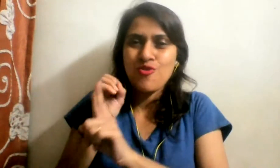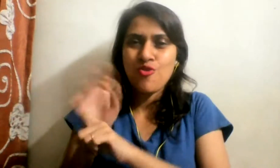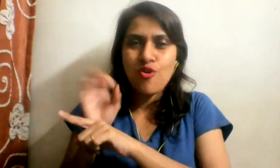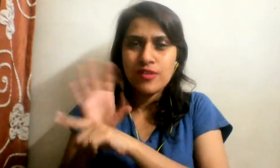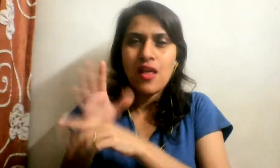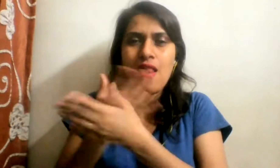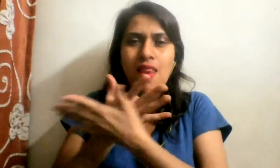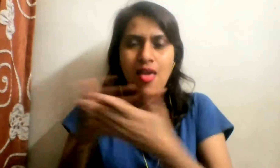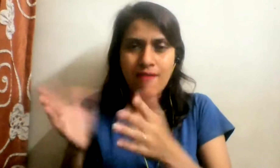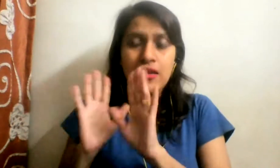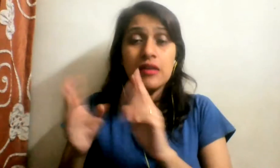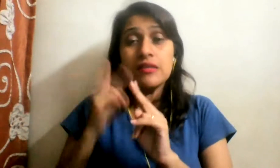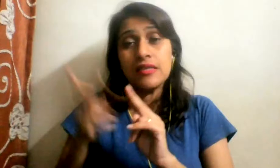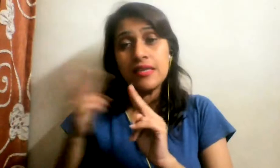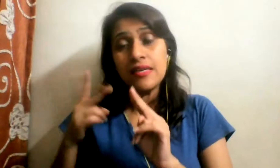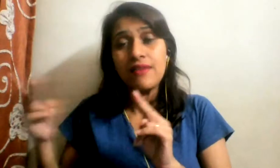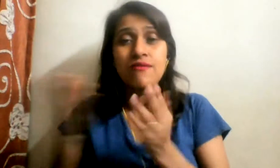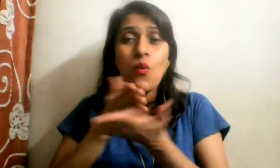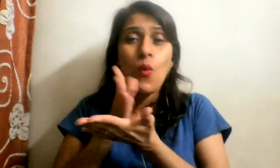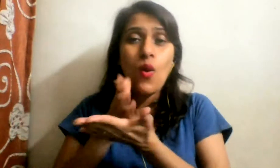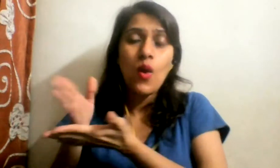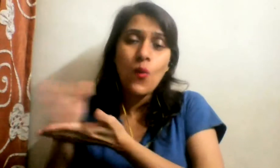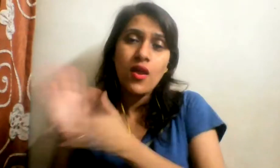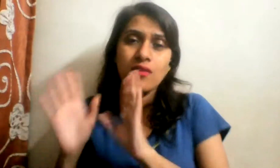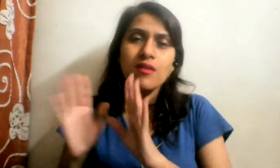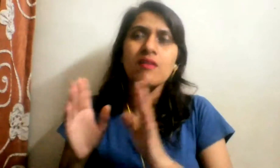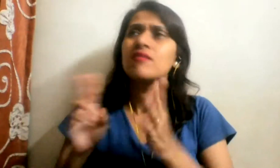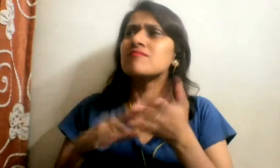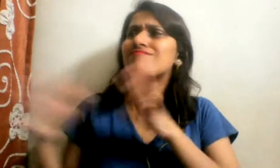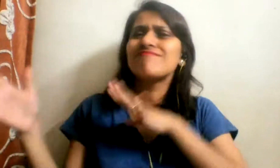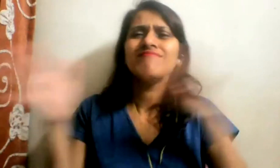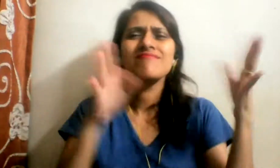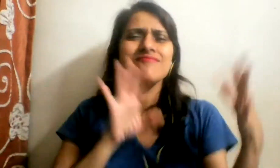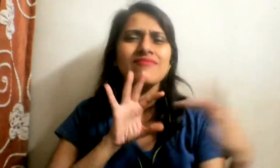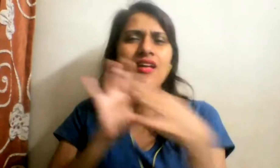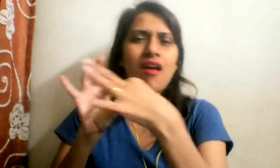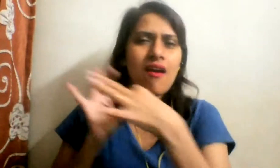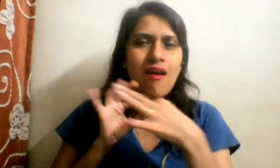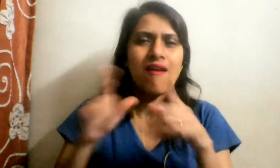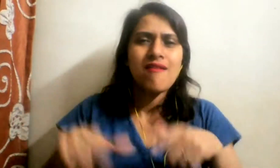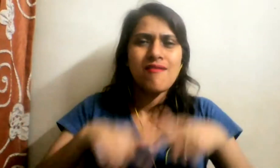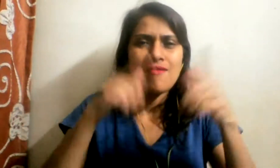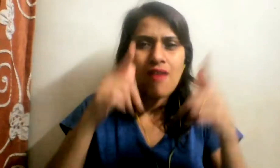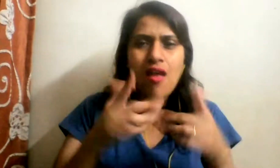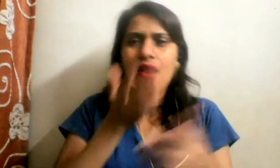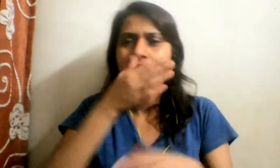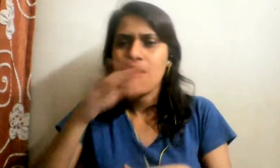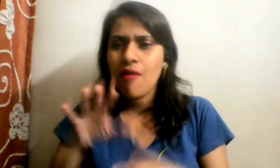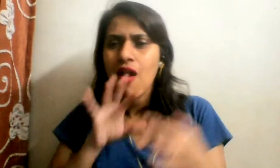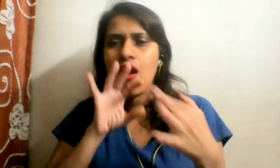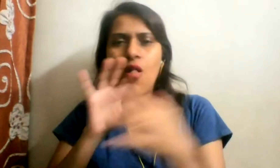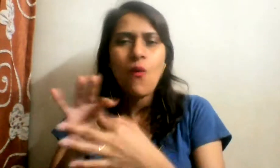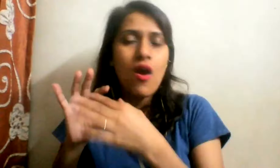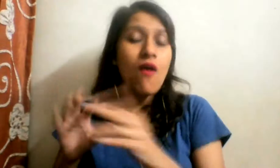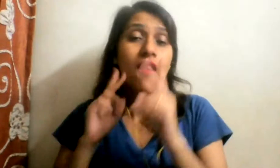and it looked at being with the nature, and like the right of any person